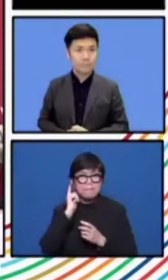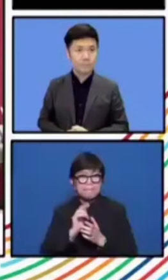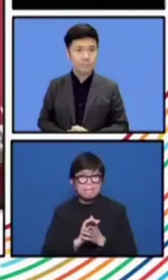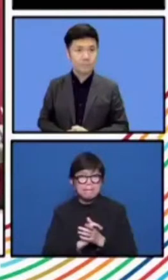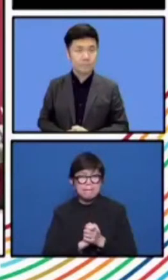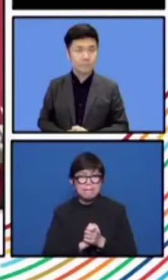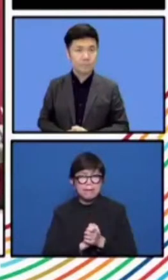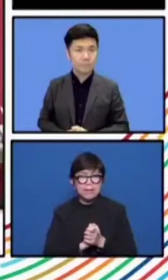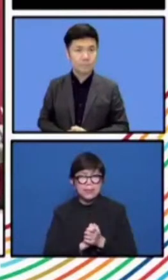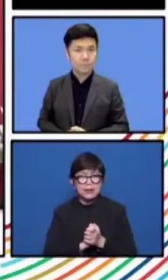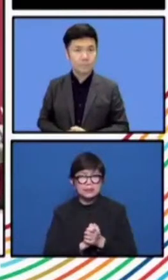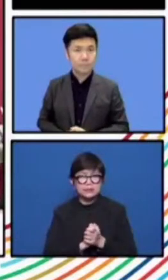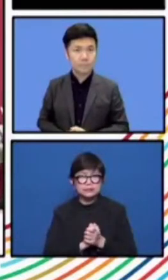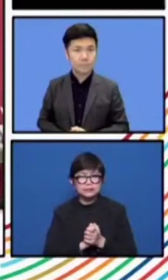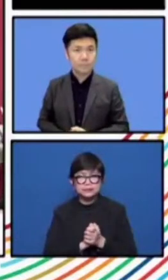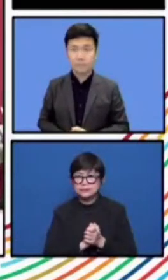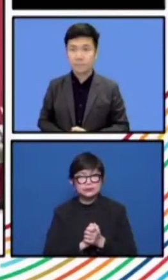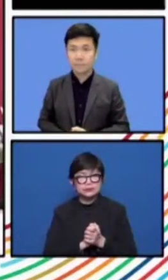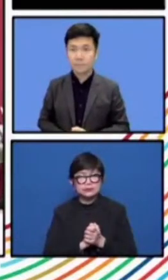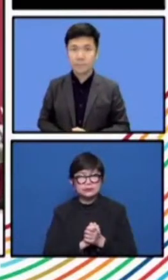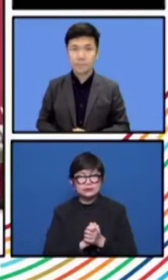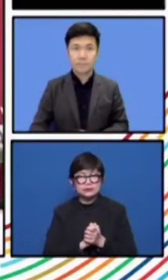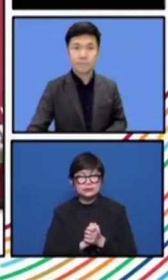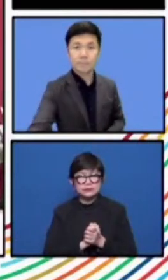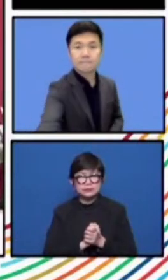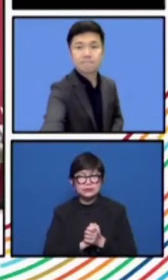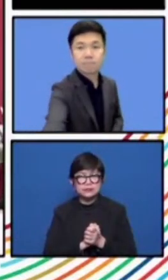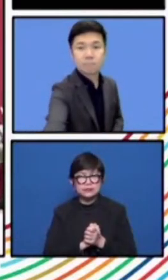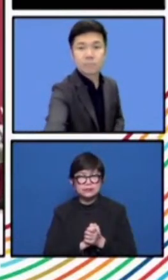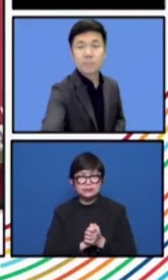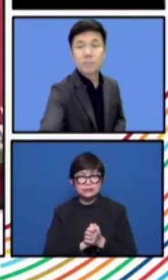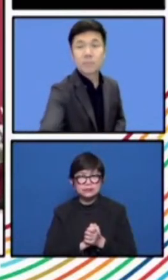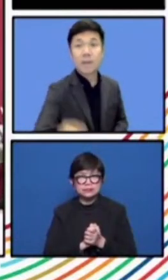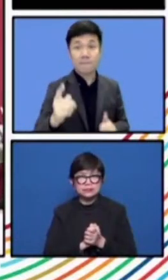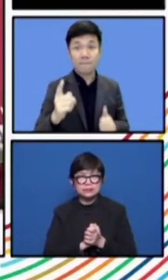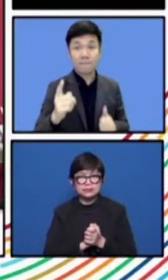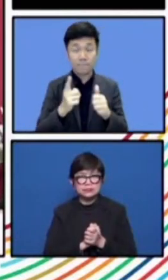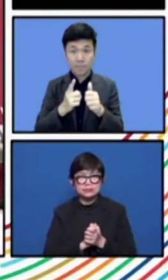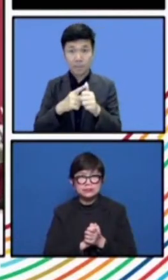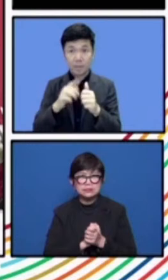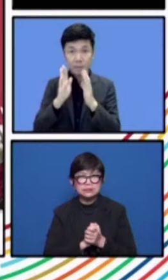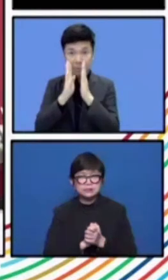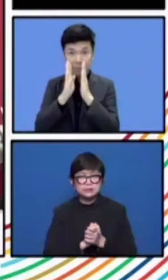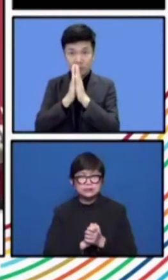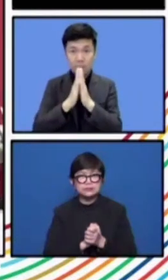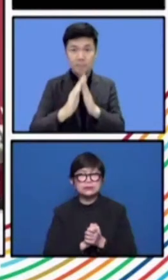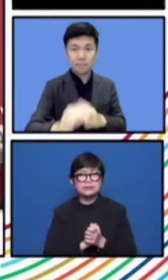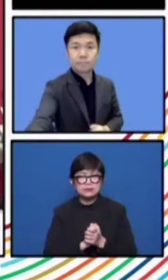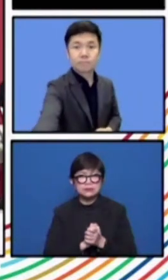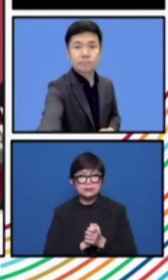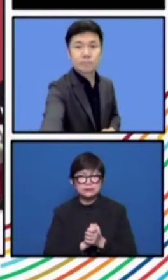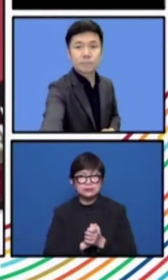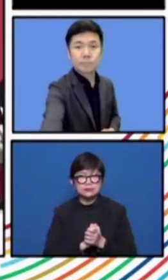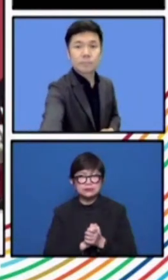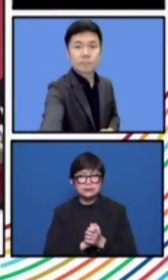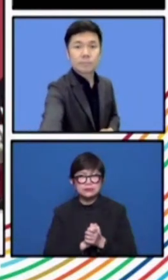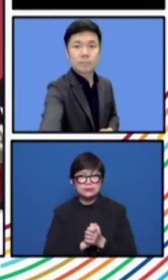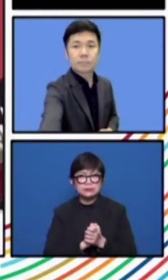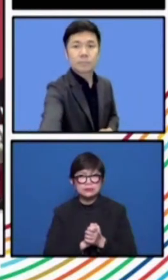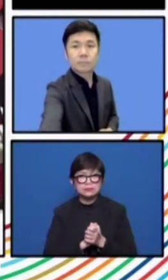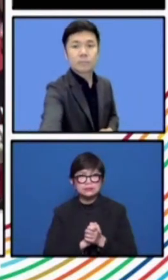excellencies and distinguished delegates will now move on to our interventions from our CSO